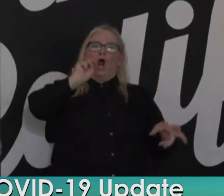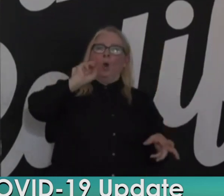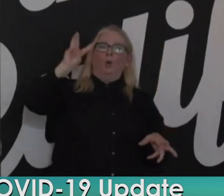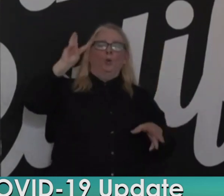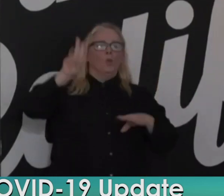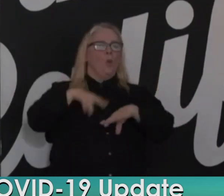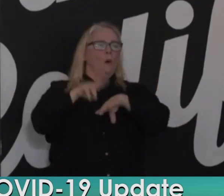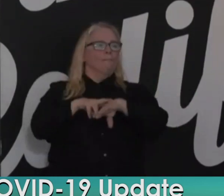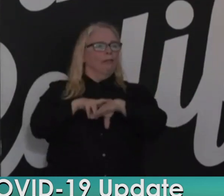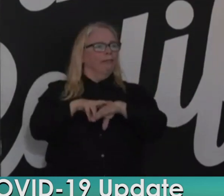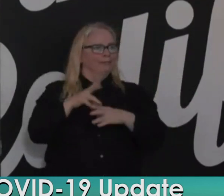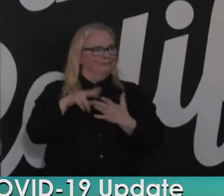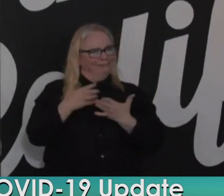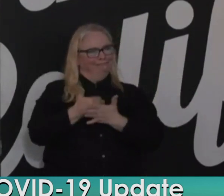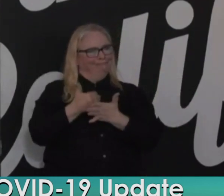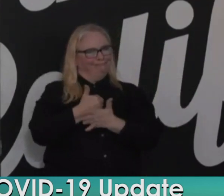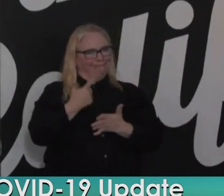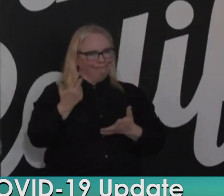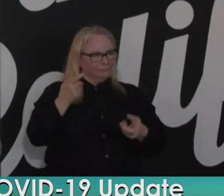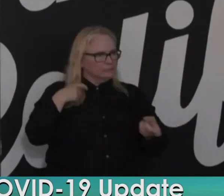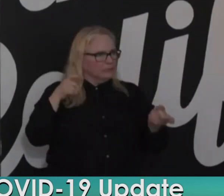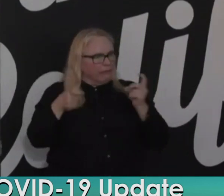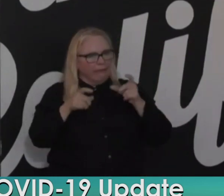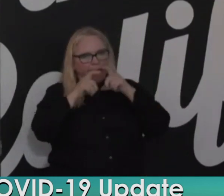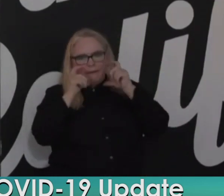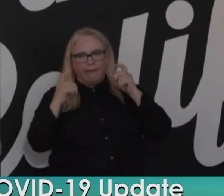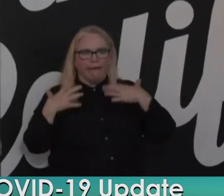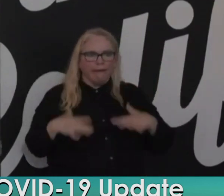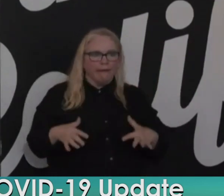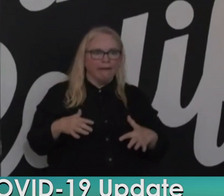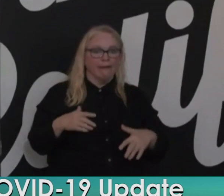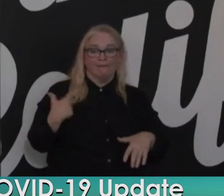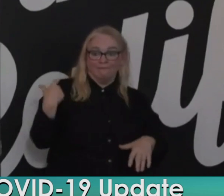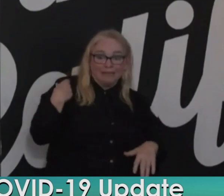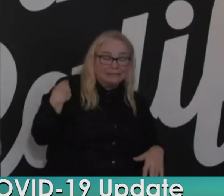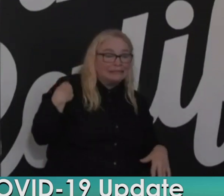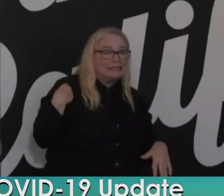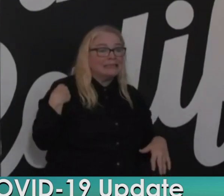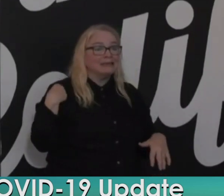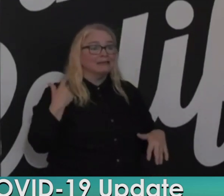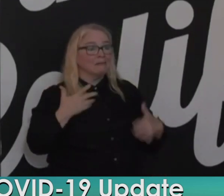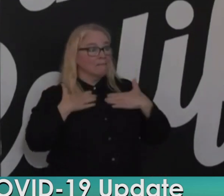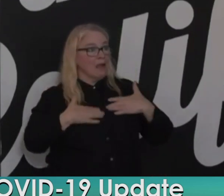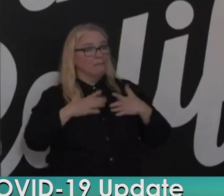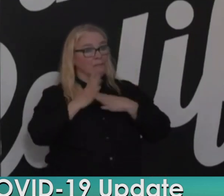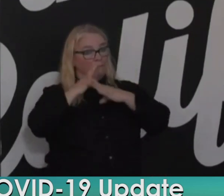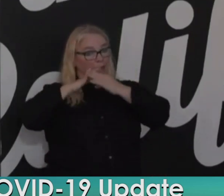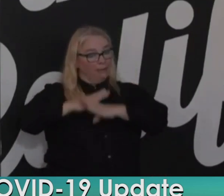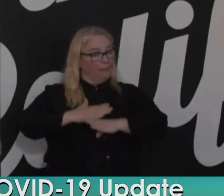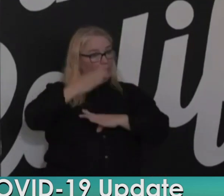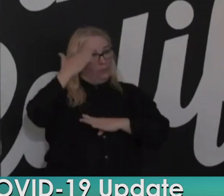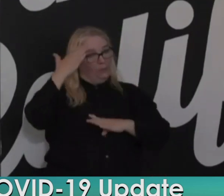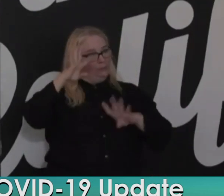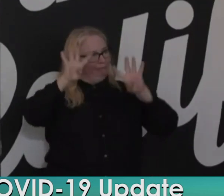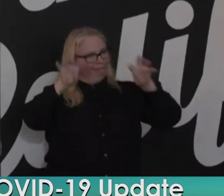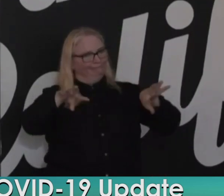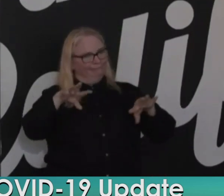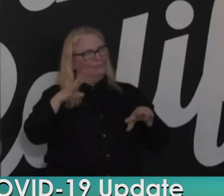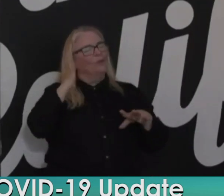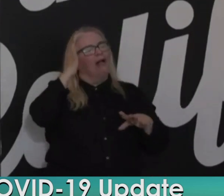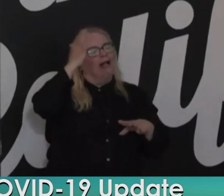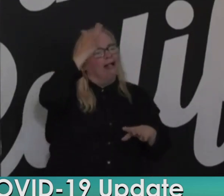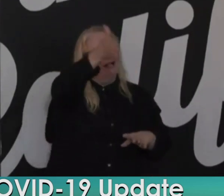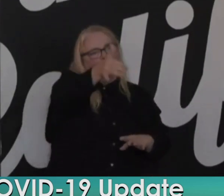to immunity, until we get to a vaccine. We'll get there. That's coming. That will happen. The question is, what happens